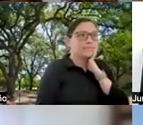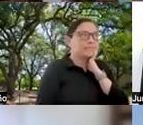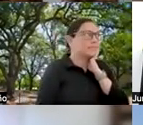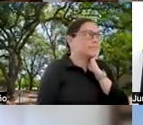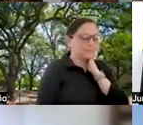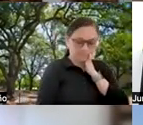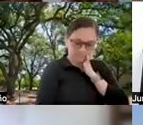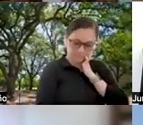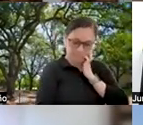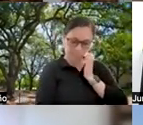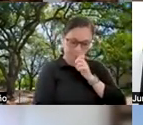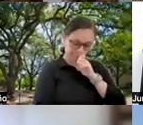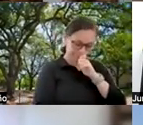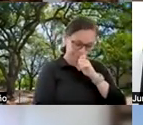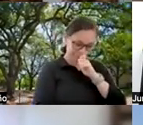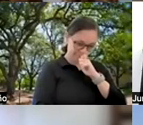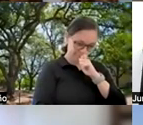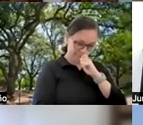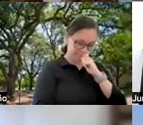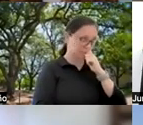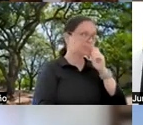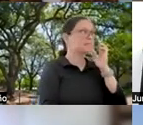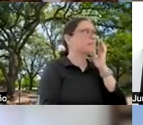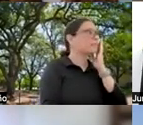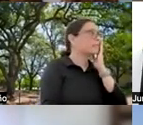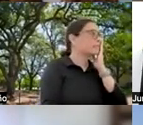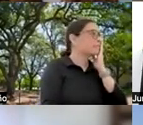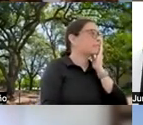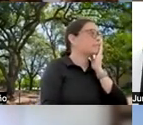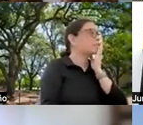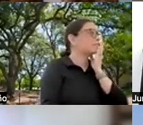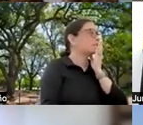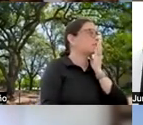second category? I'm not sure how we got there or what. Can you tell me a little bit more about it?